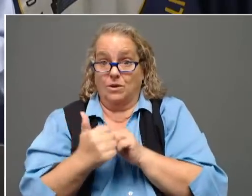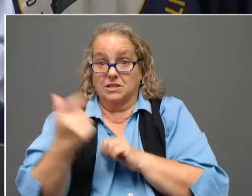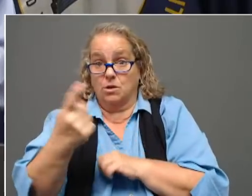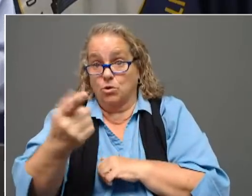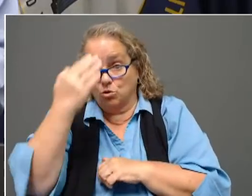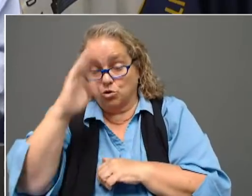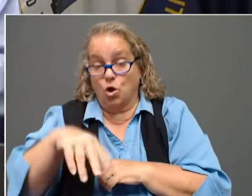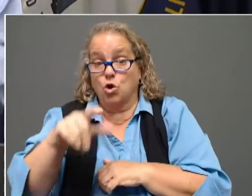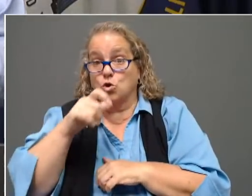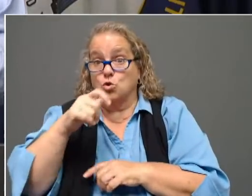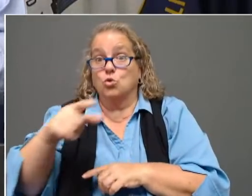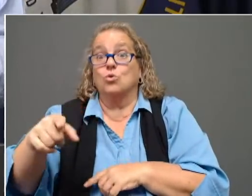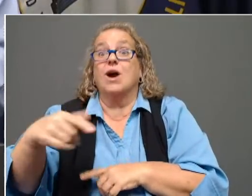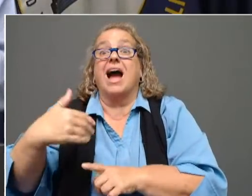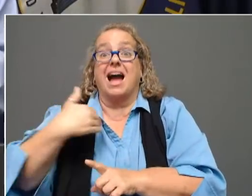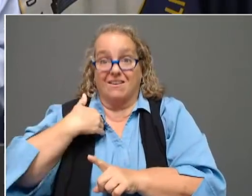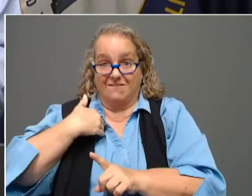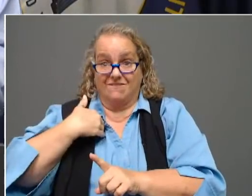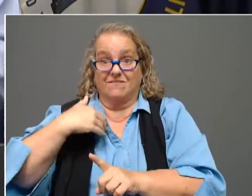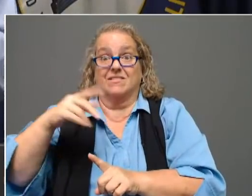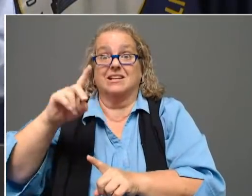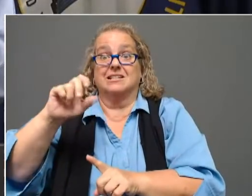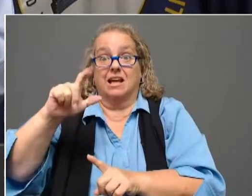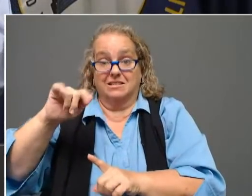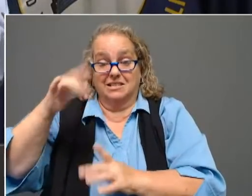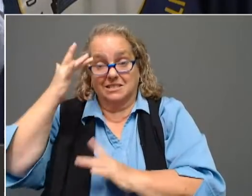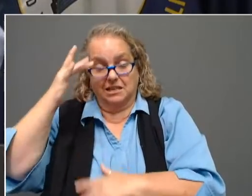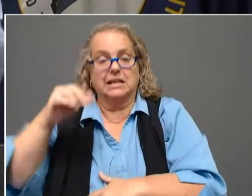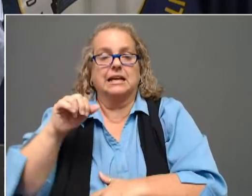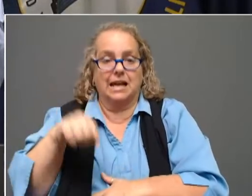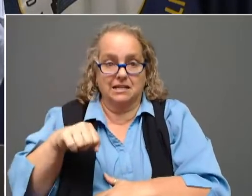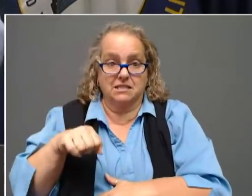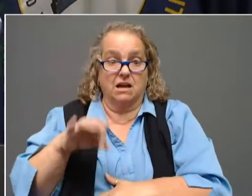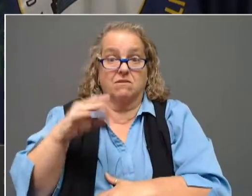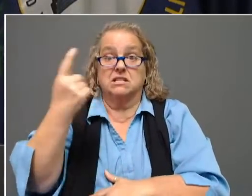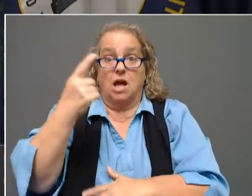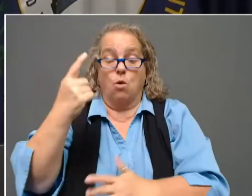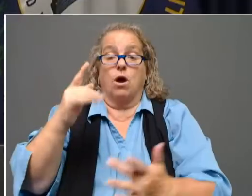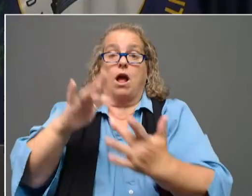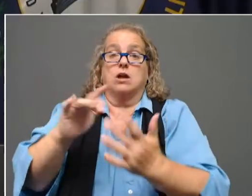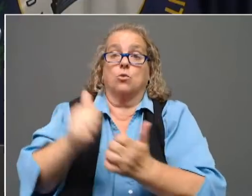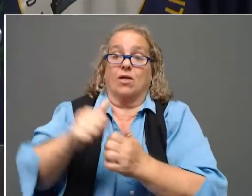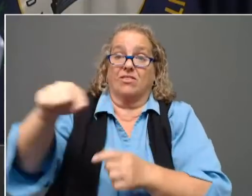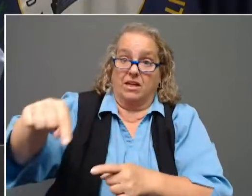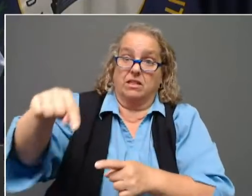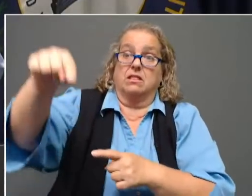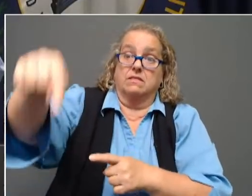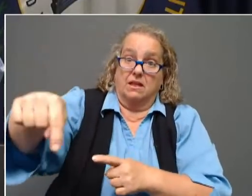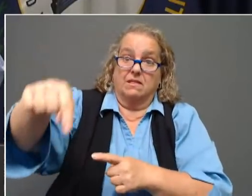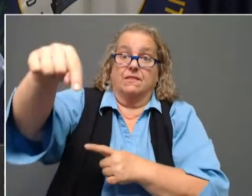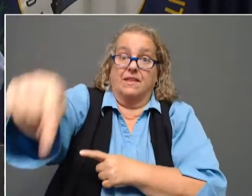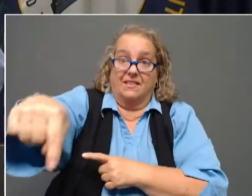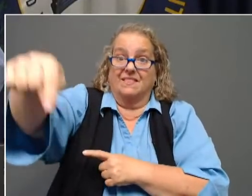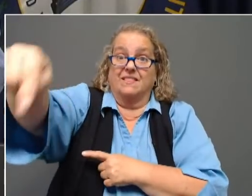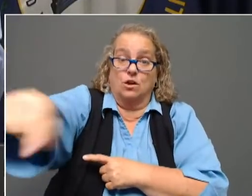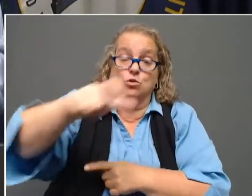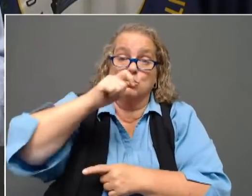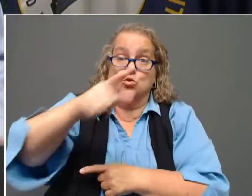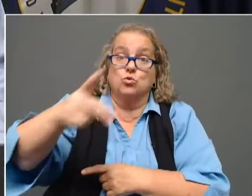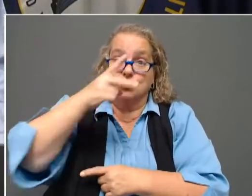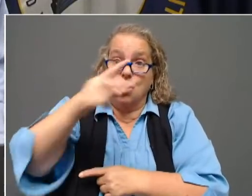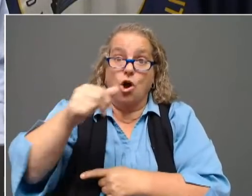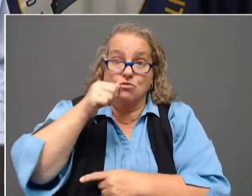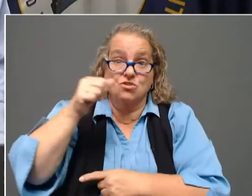positive and was likely positive in that, yes. If somebody came into contact with somebody who came into contact with somebody who you saw yesterday and